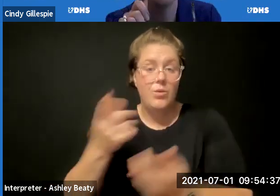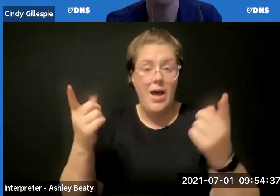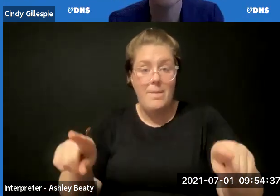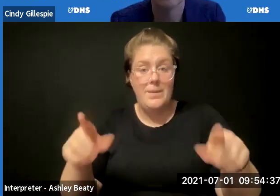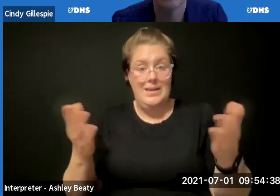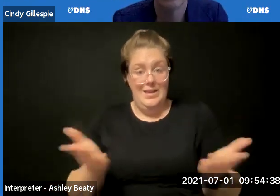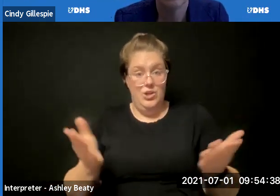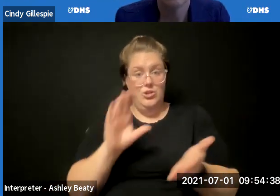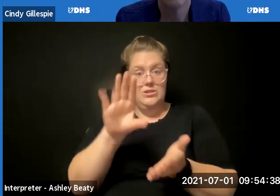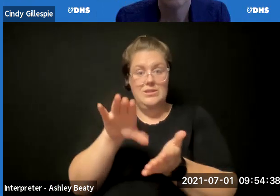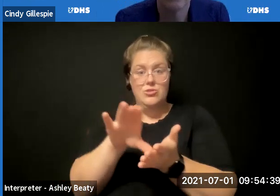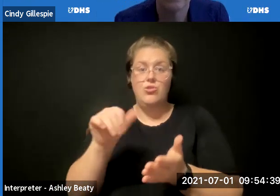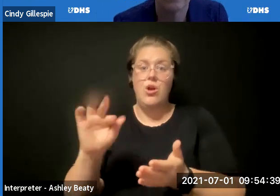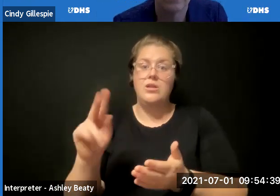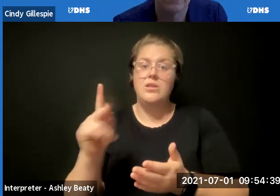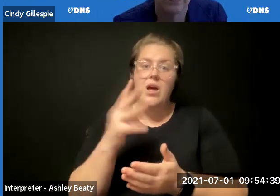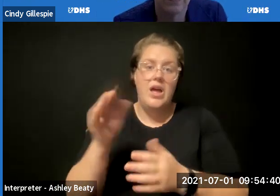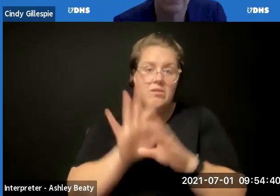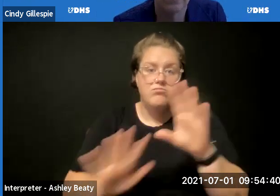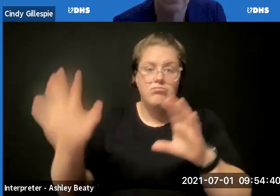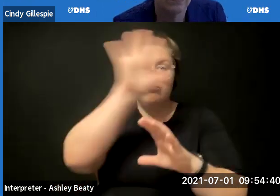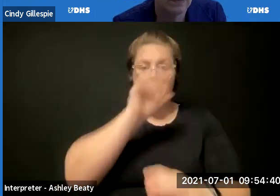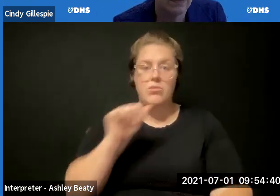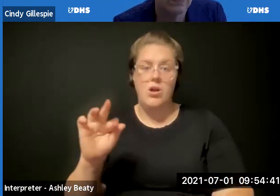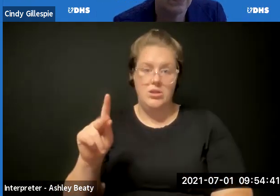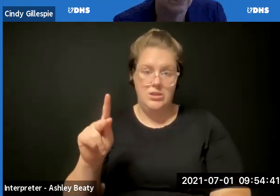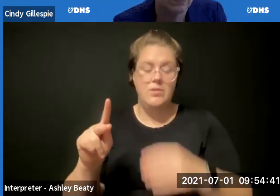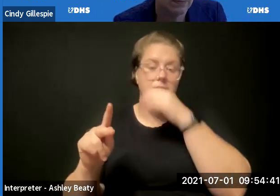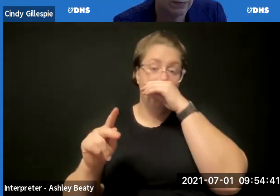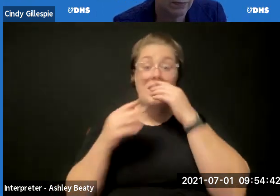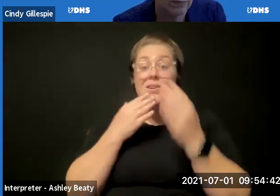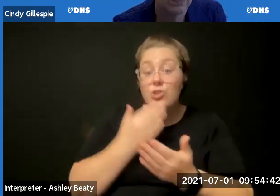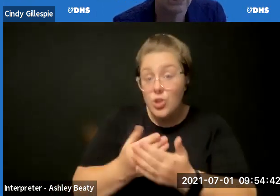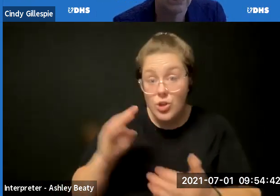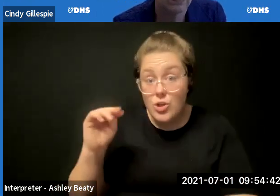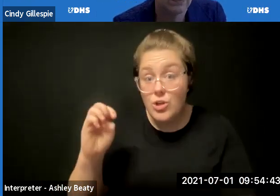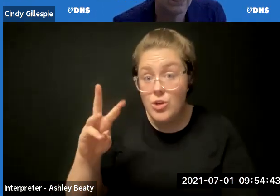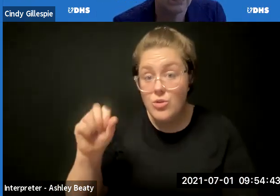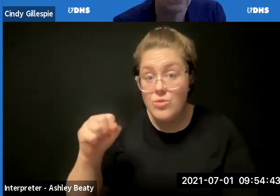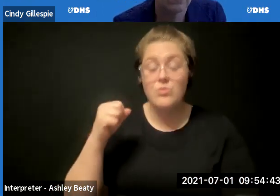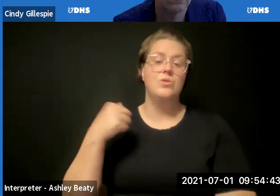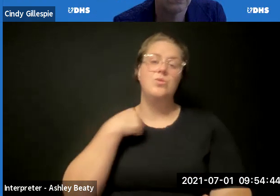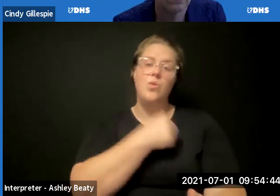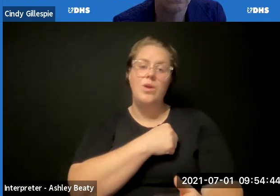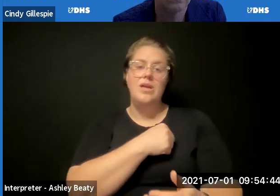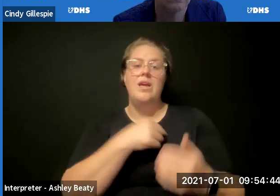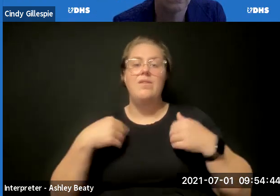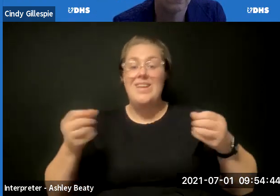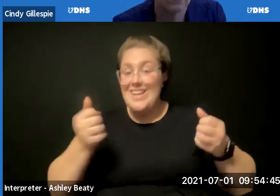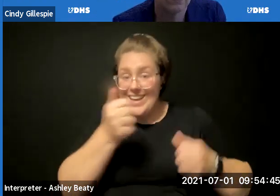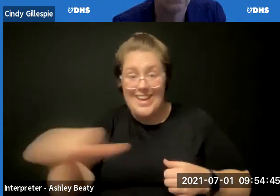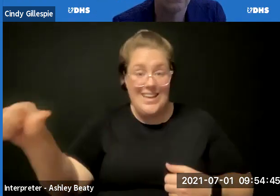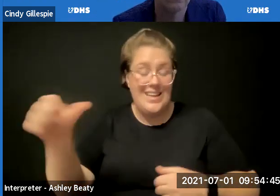the state. The good news is that we are at the point where any of the vaccinations that are currently authorized for use